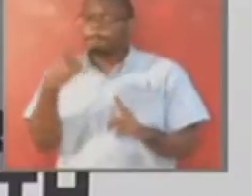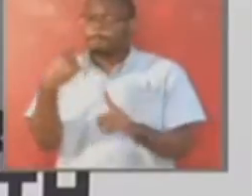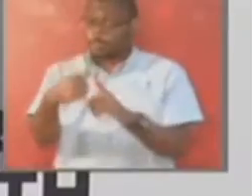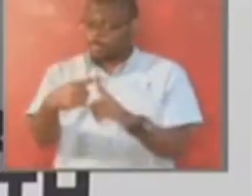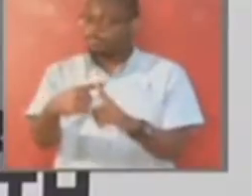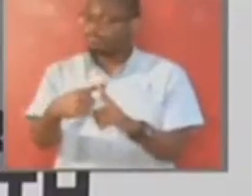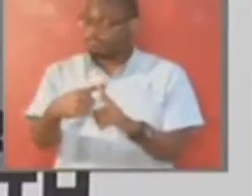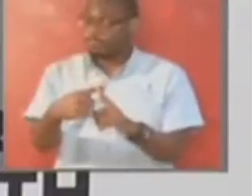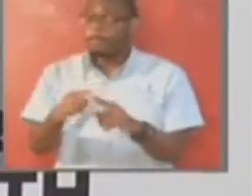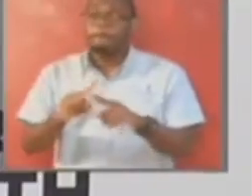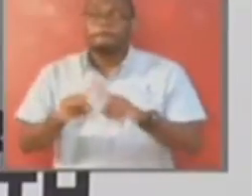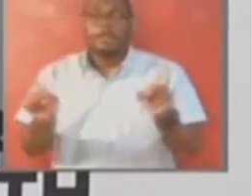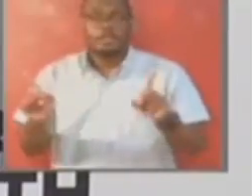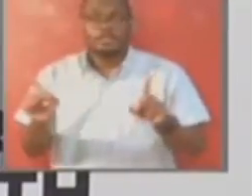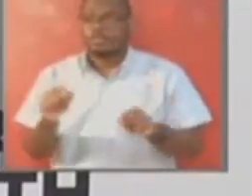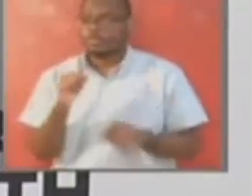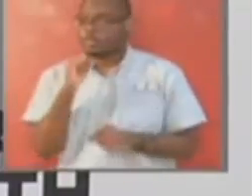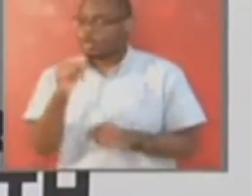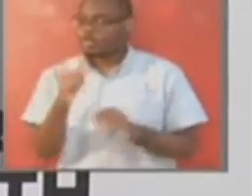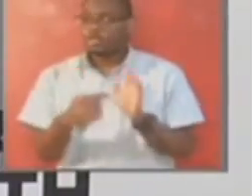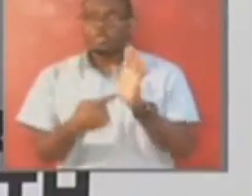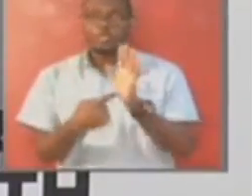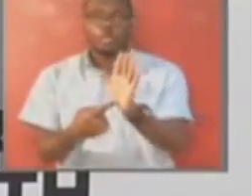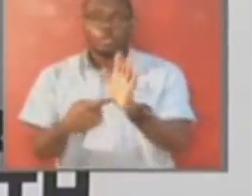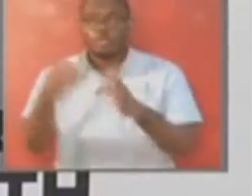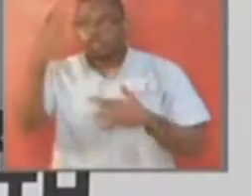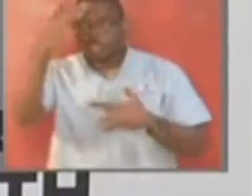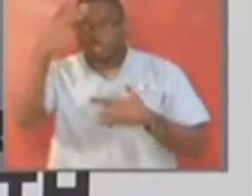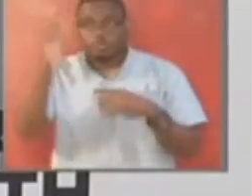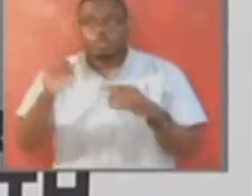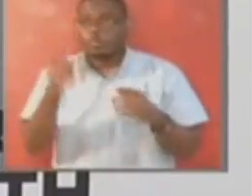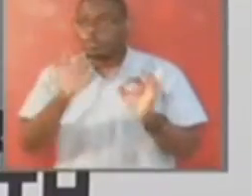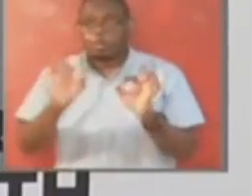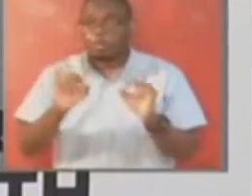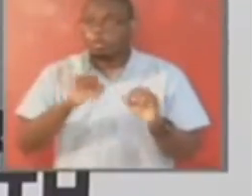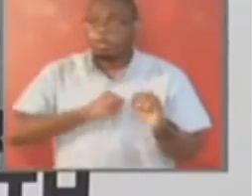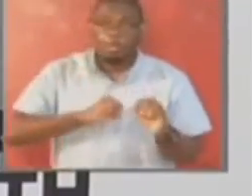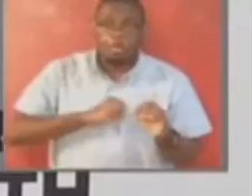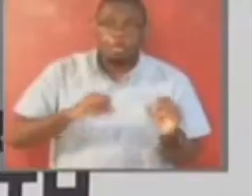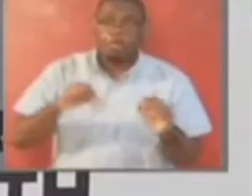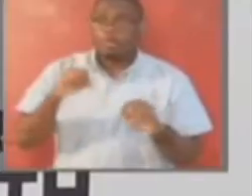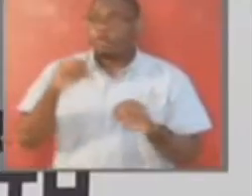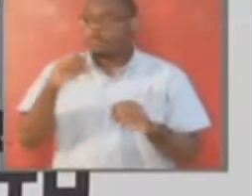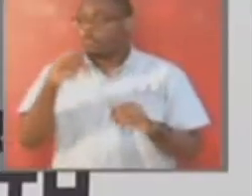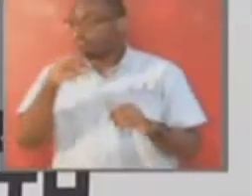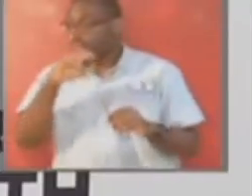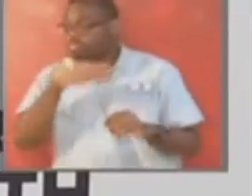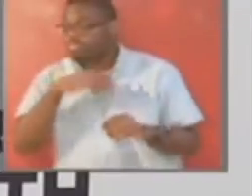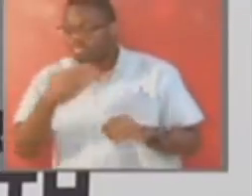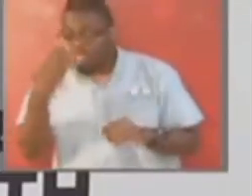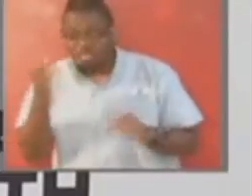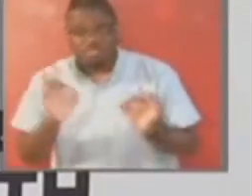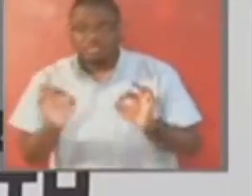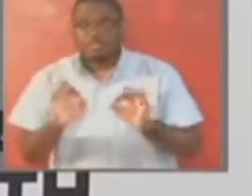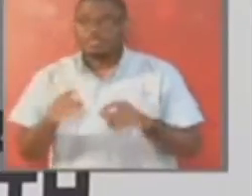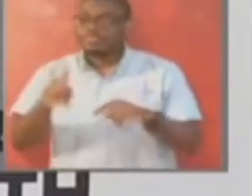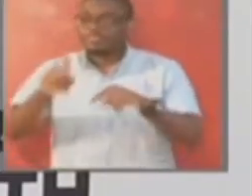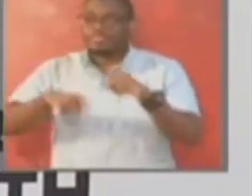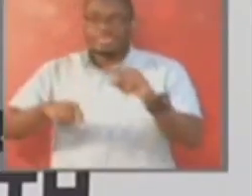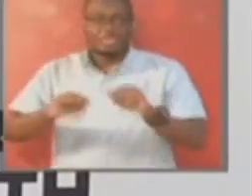contribute to any great extent to the way that this disease is spread. And it gives us